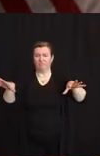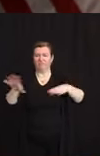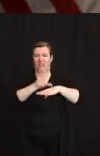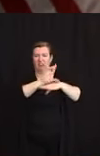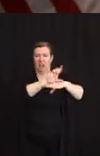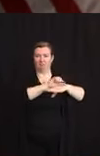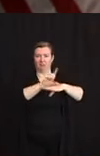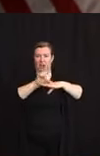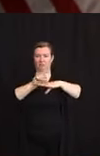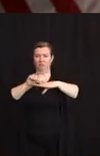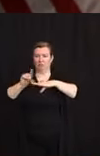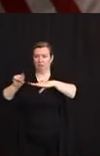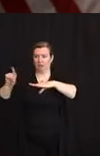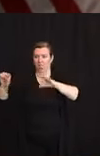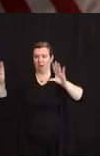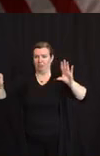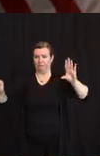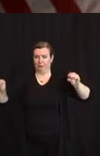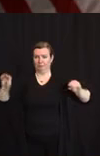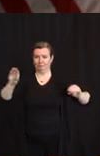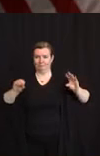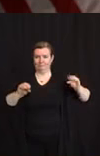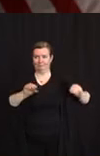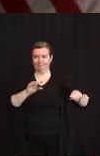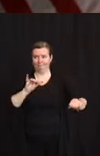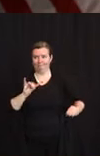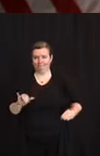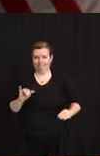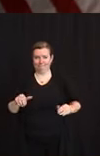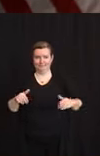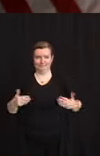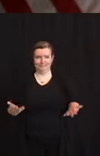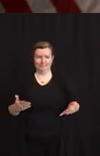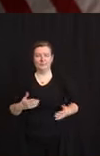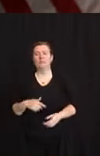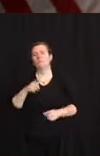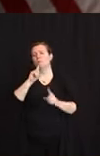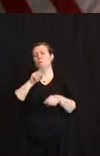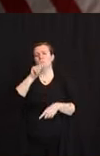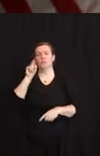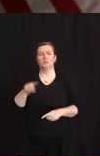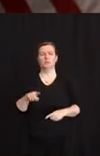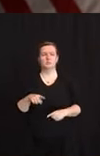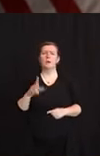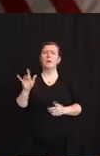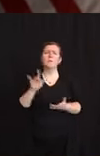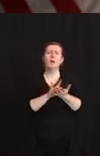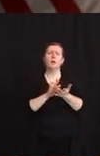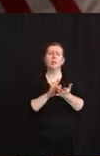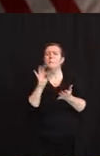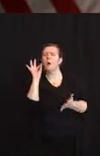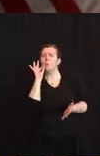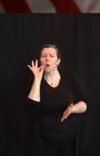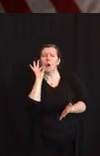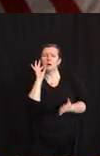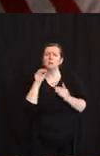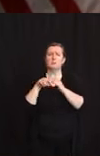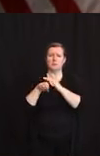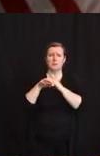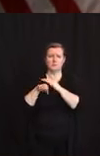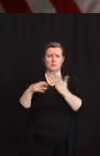Good afternoon, Governor. Good afternoon. So on medical marijuana access during COVID-19, there's been a lot of concern